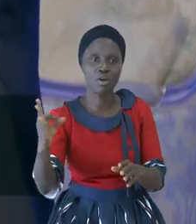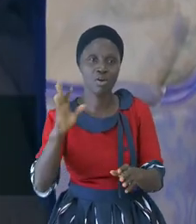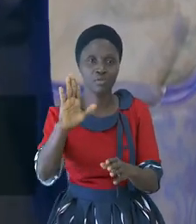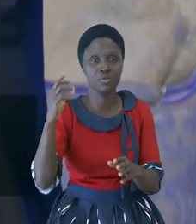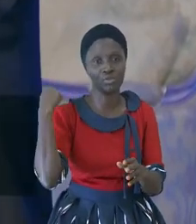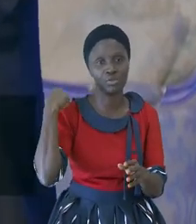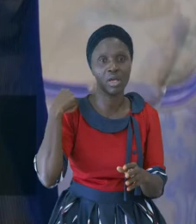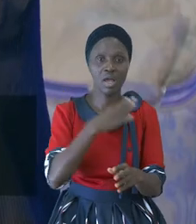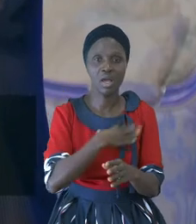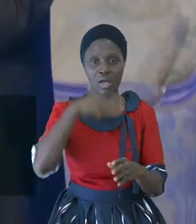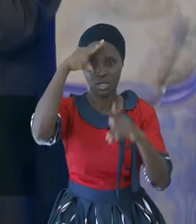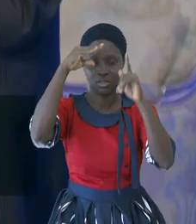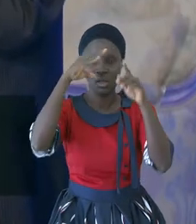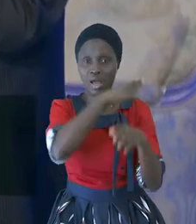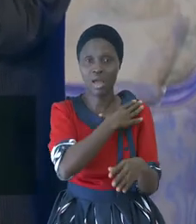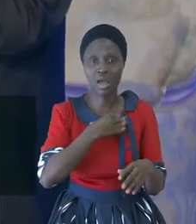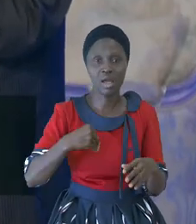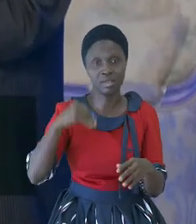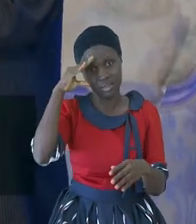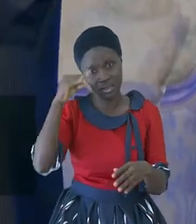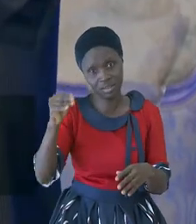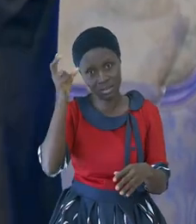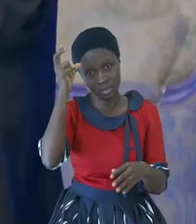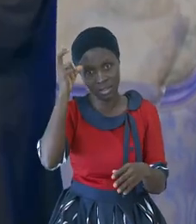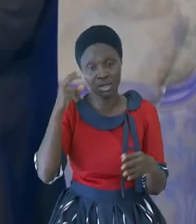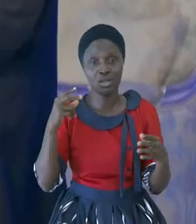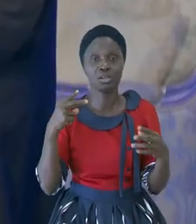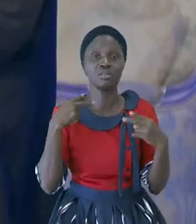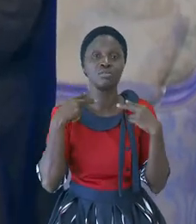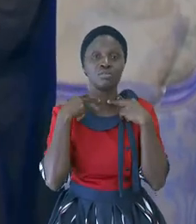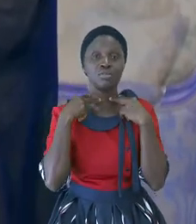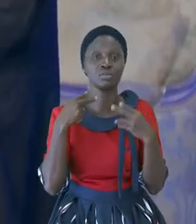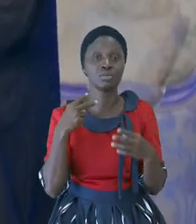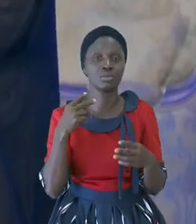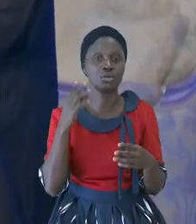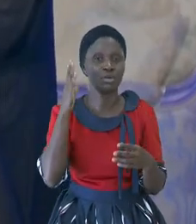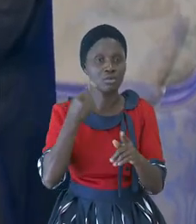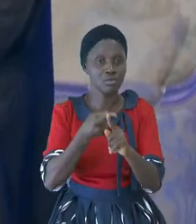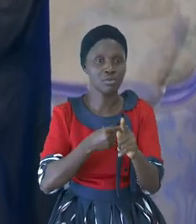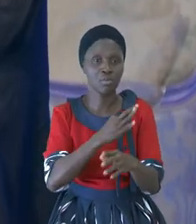the yoke shall be destroyed because of the anointing.